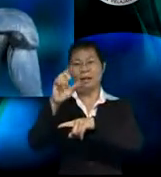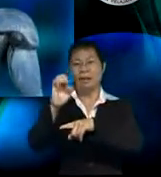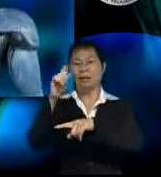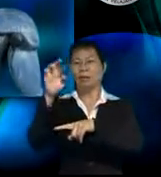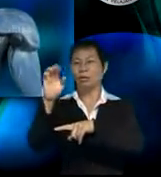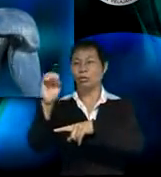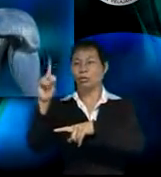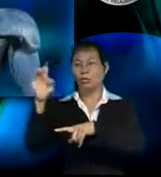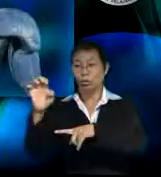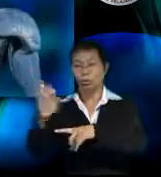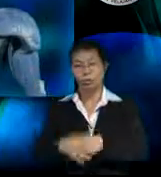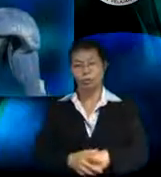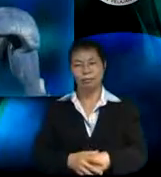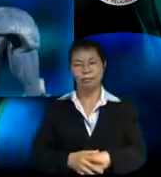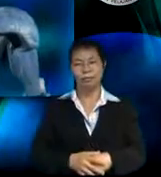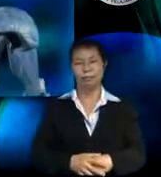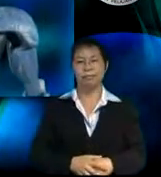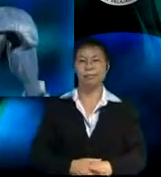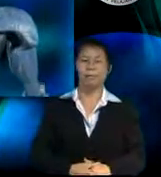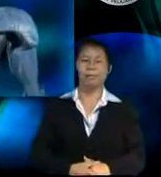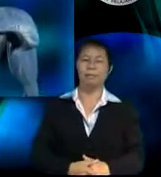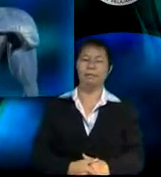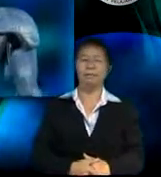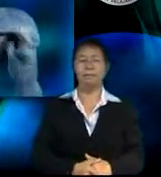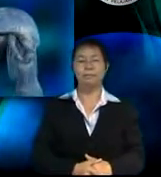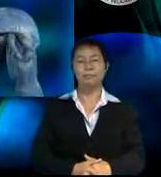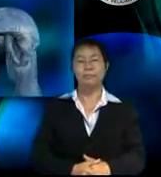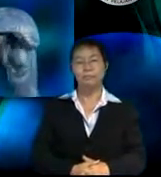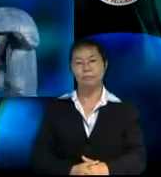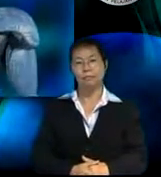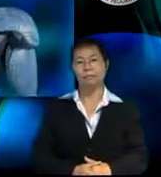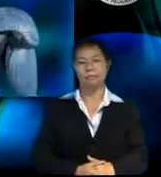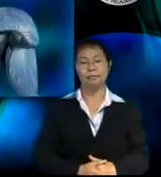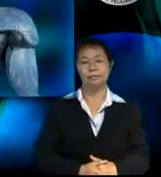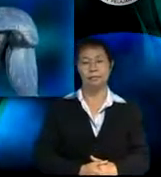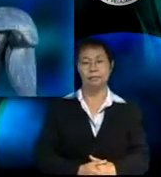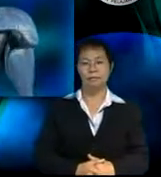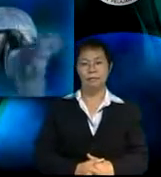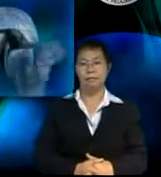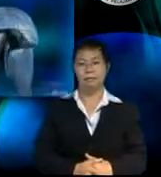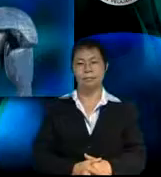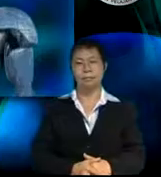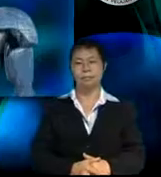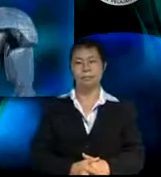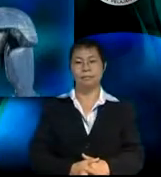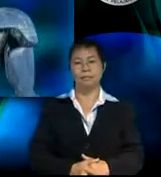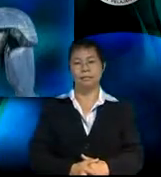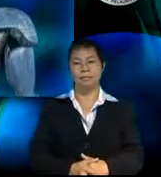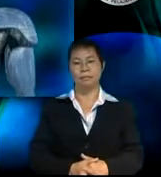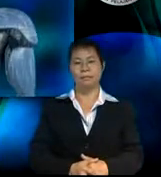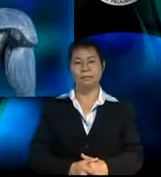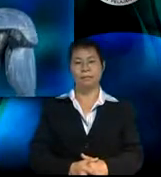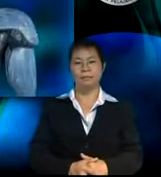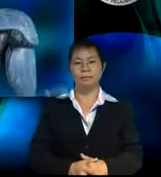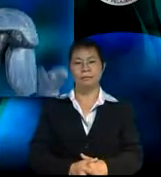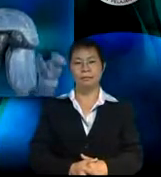Ali. The other uses of electrolysis depends on the electrodes which react. This electrode